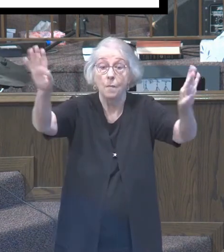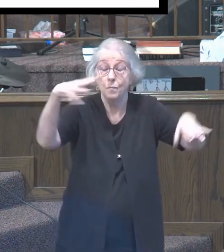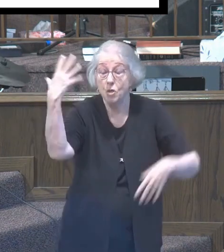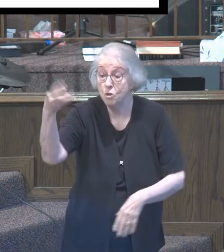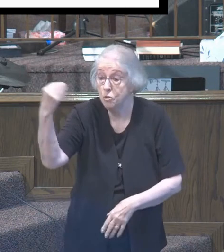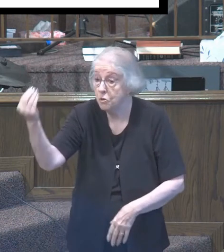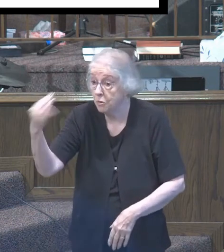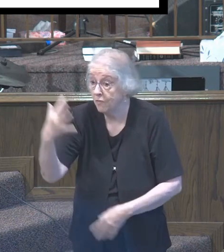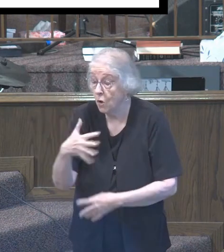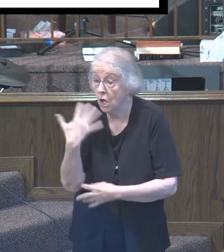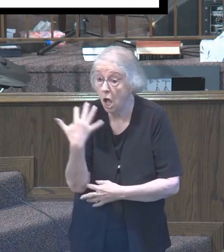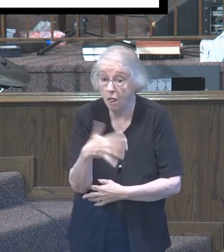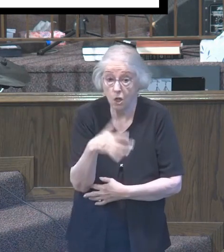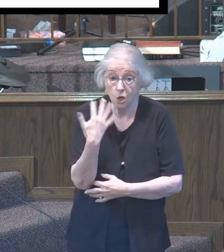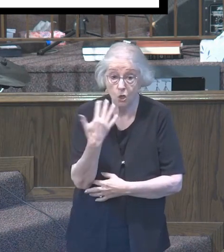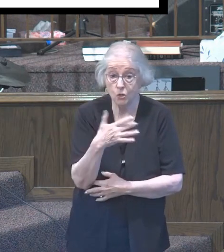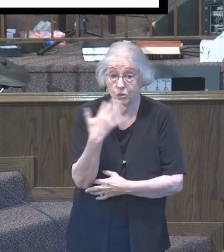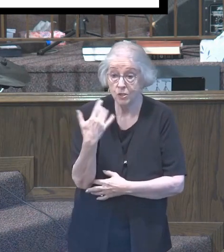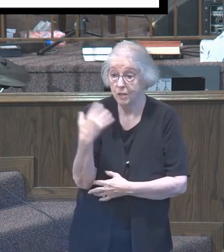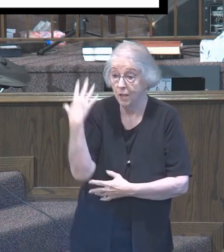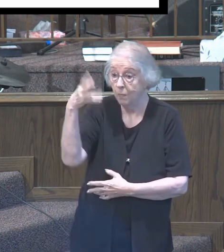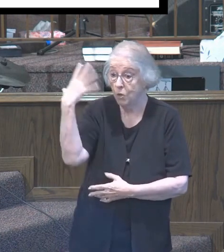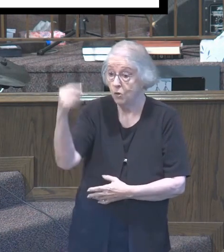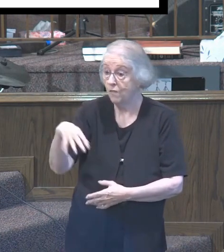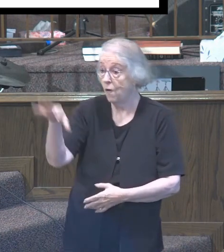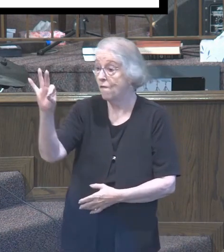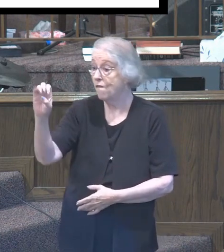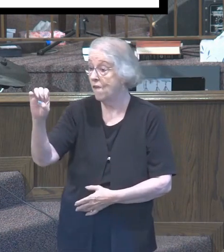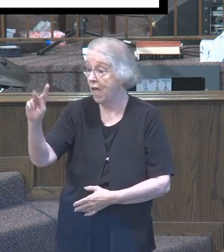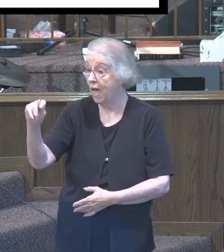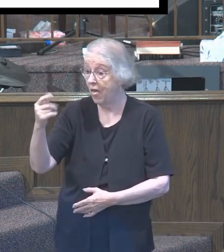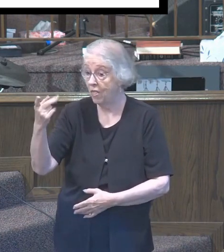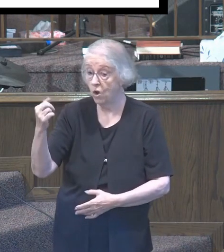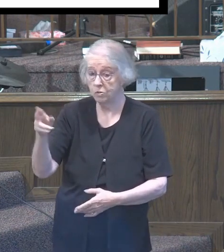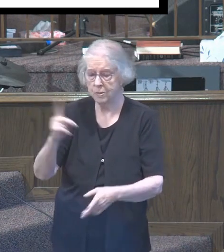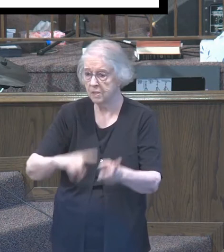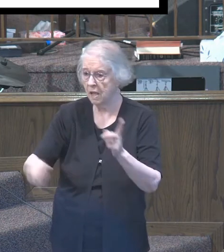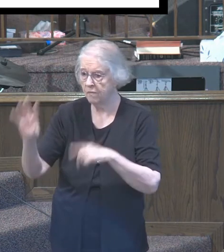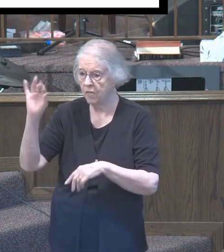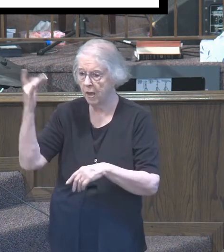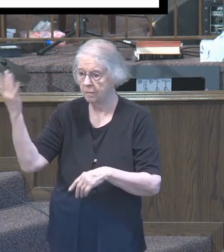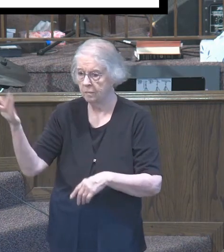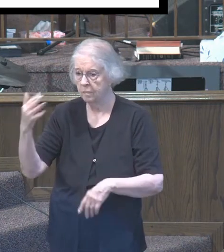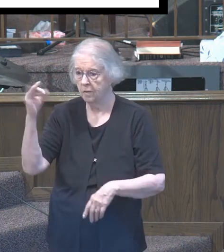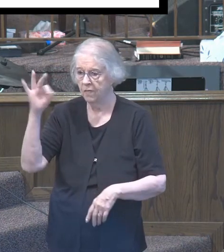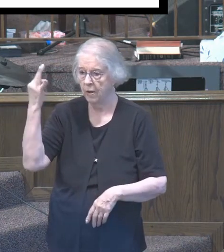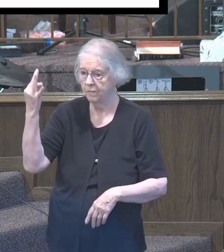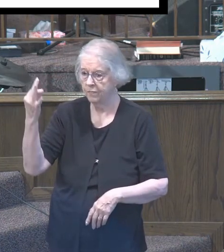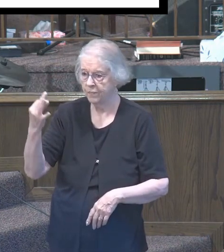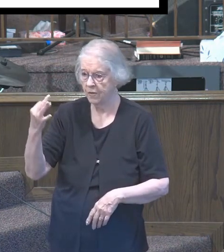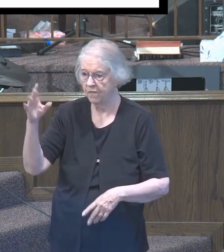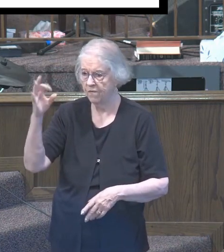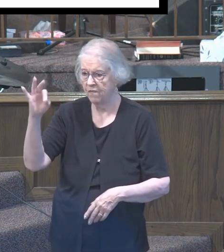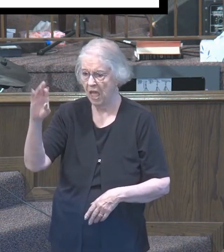tied down to a job description, careless in the care of God. And you count far more